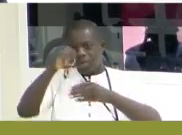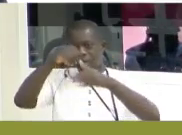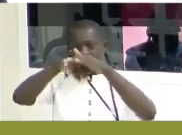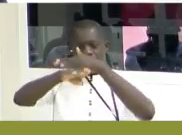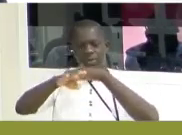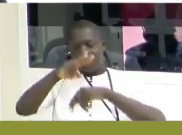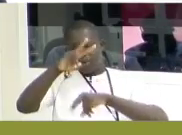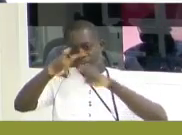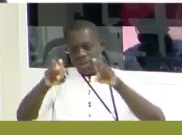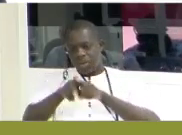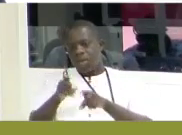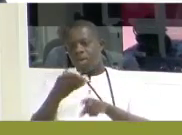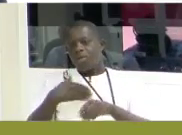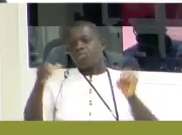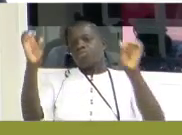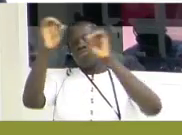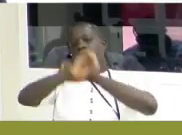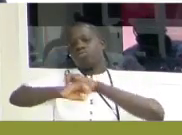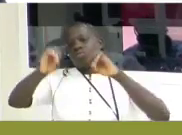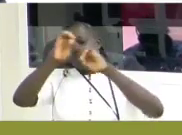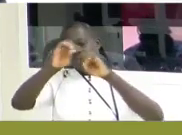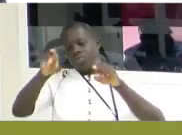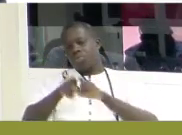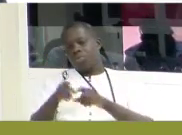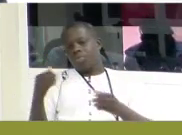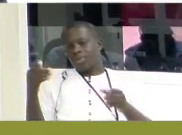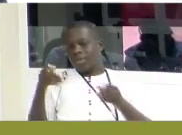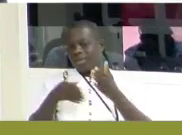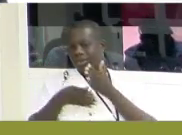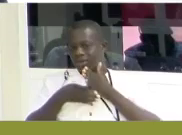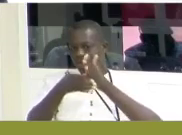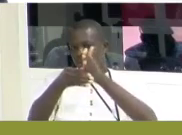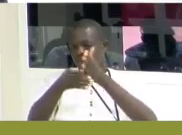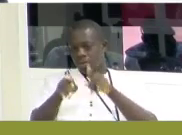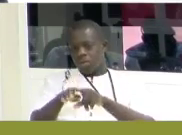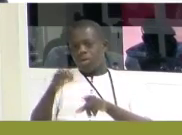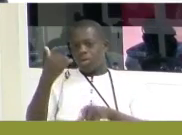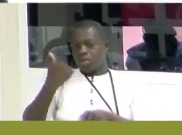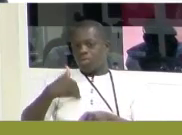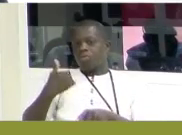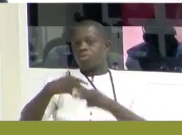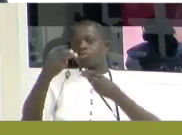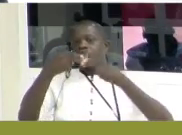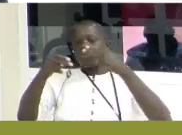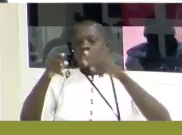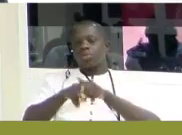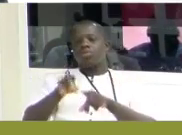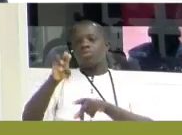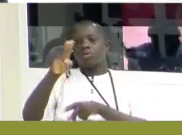is nothing that will lead me to those published stories. Musa told them it's not possible.